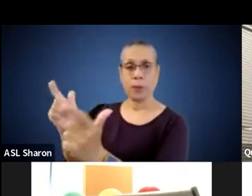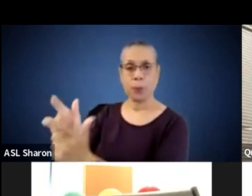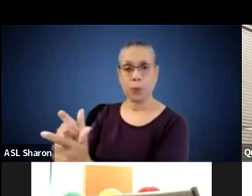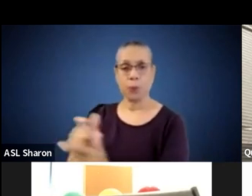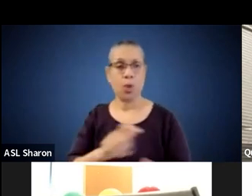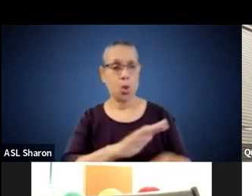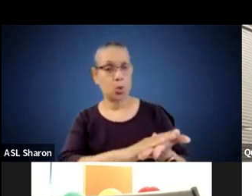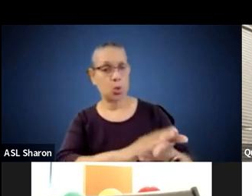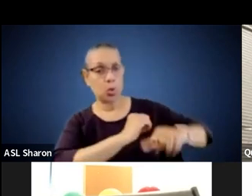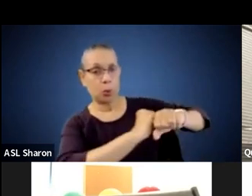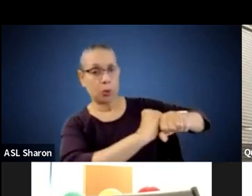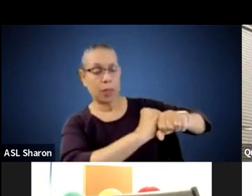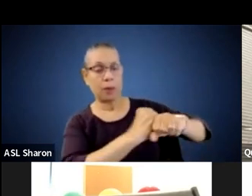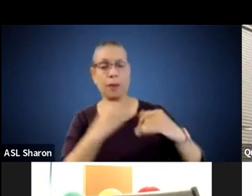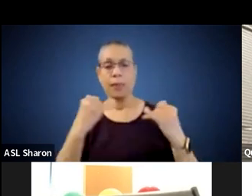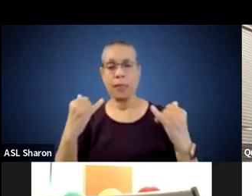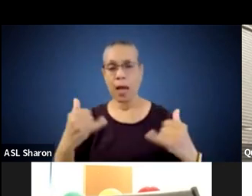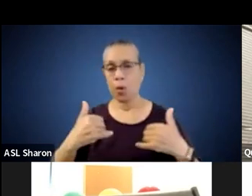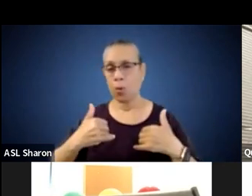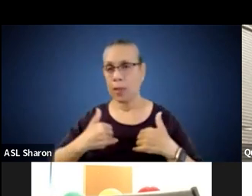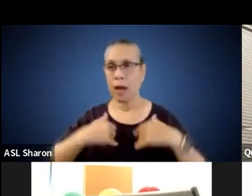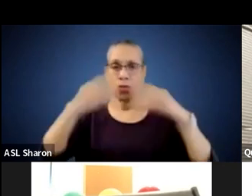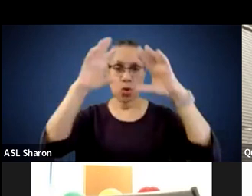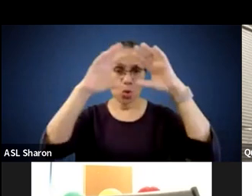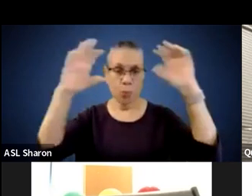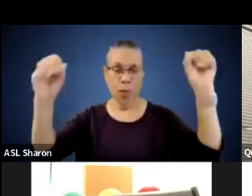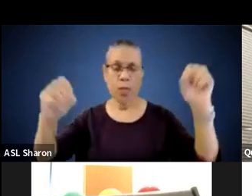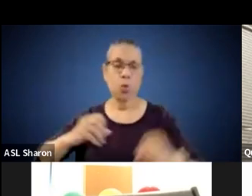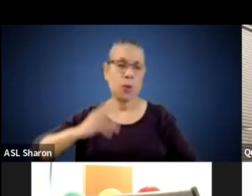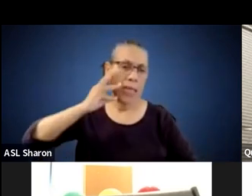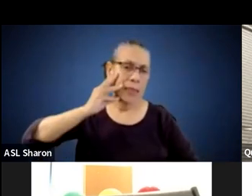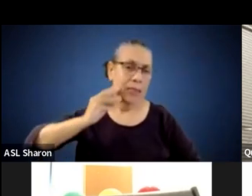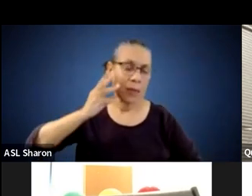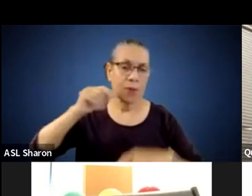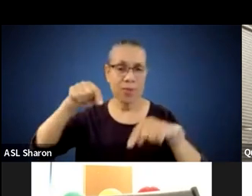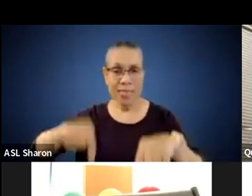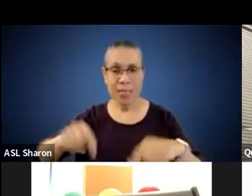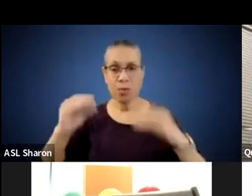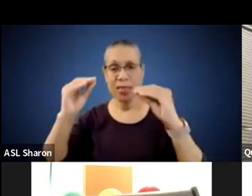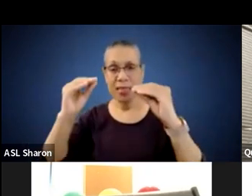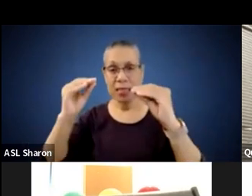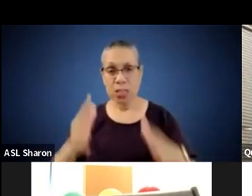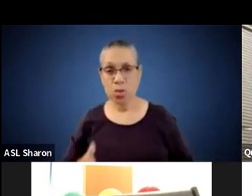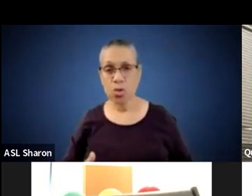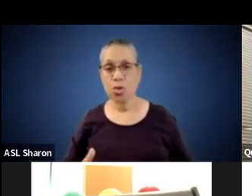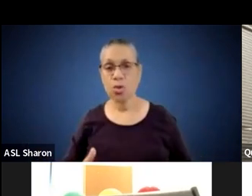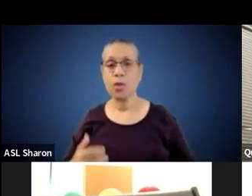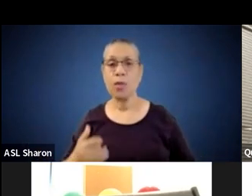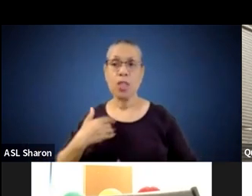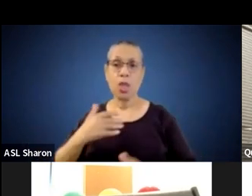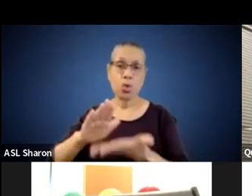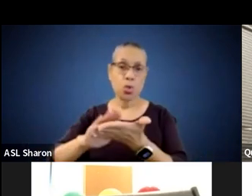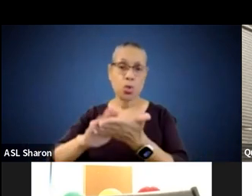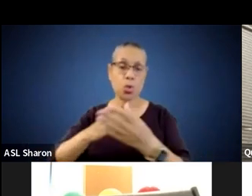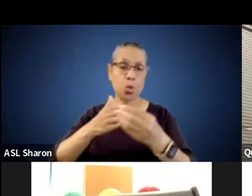and we hired a superintendent with deep experience in this District who had been a teacher had been a school founder and a school leader